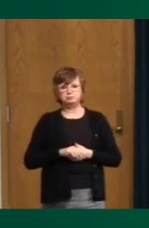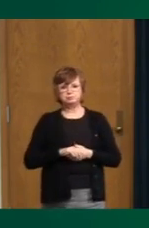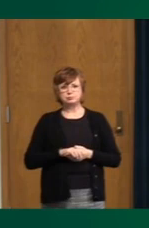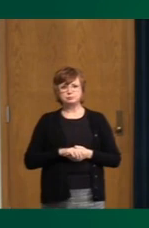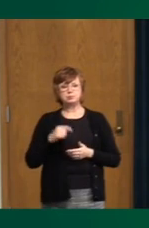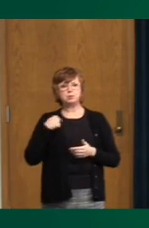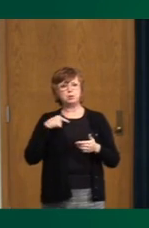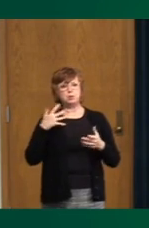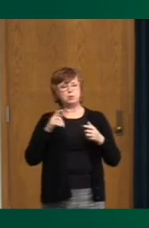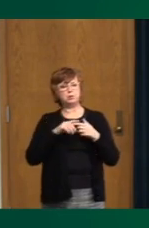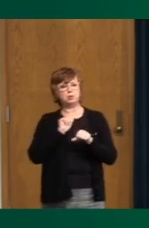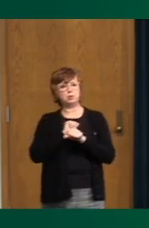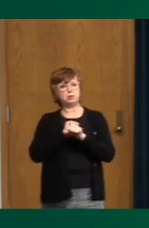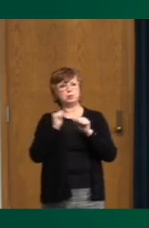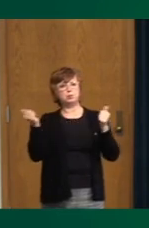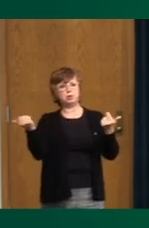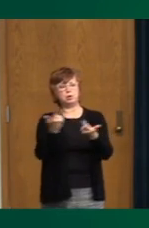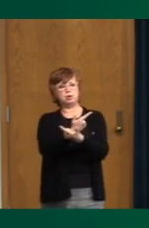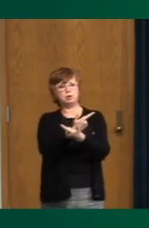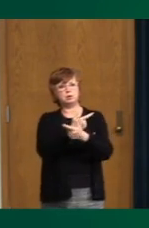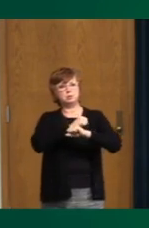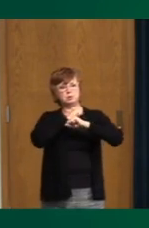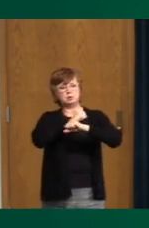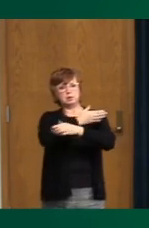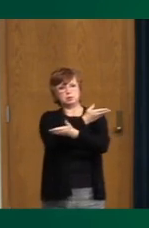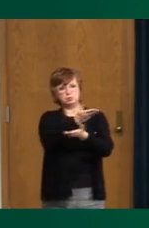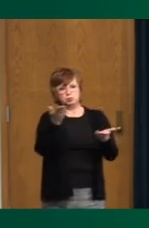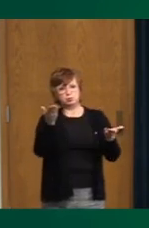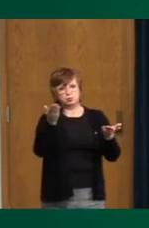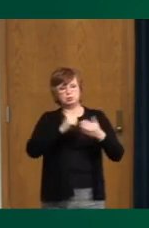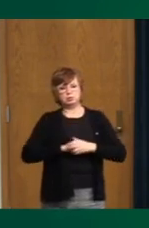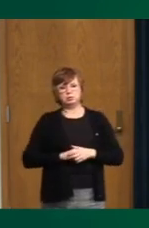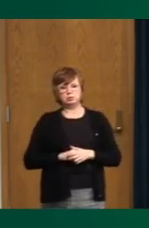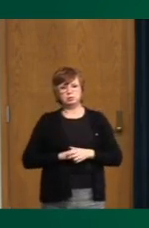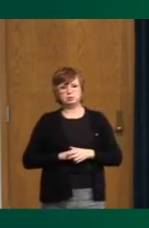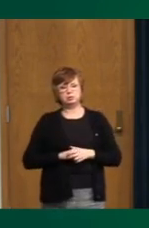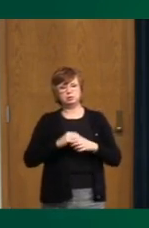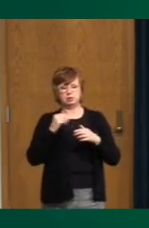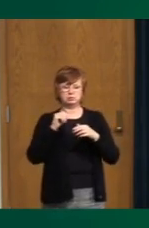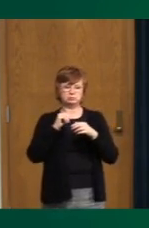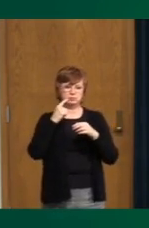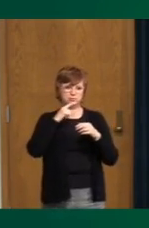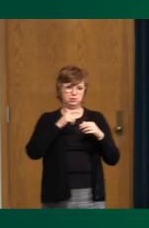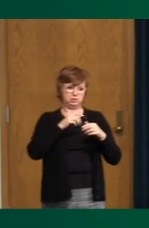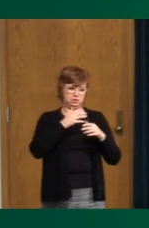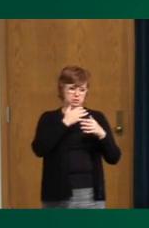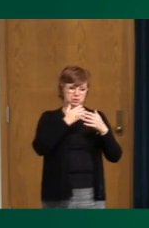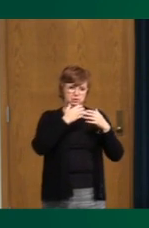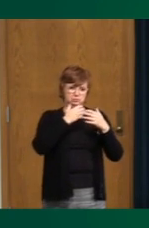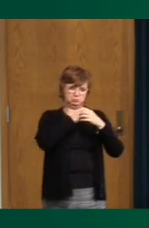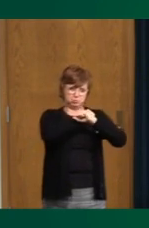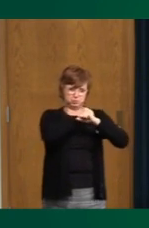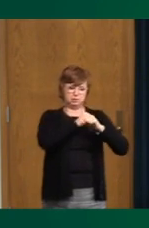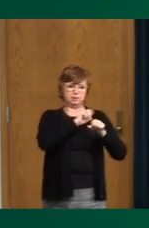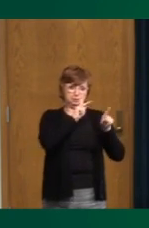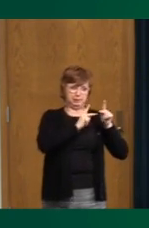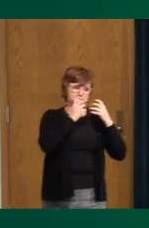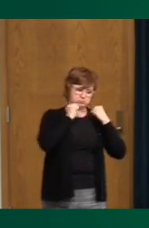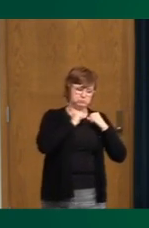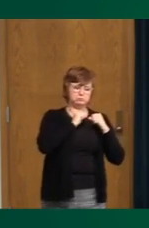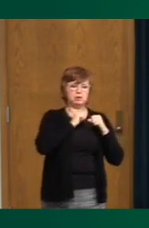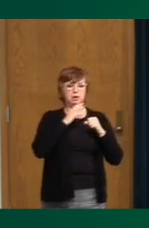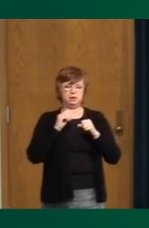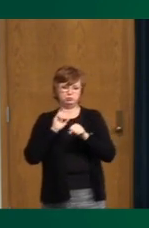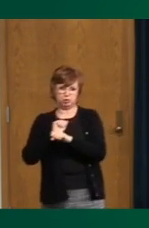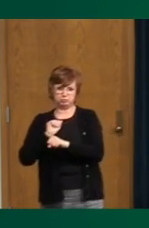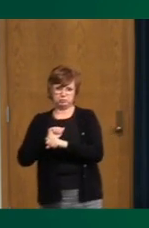here to work with everyone in the province to protect not only lives, but also to protect the livelihoods in our communities. But, Doctor, do you have anything to add to that?